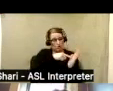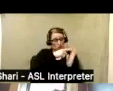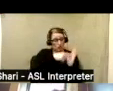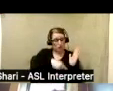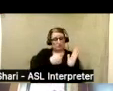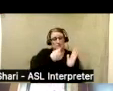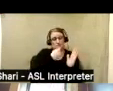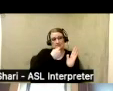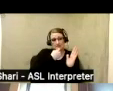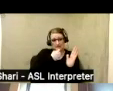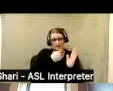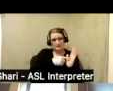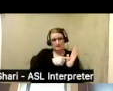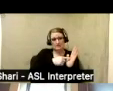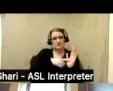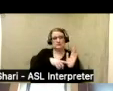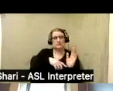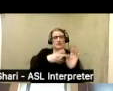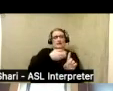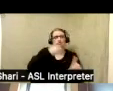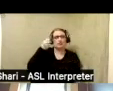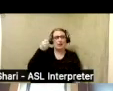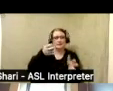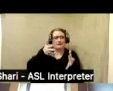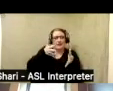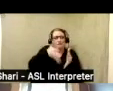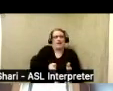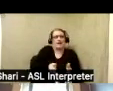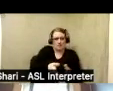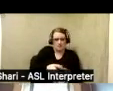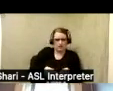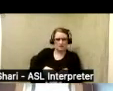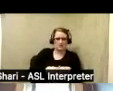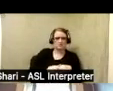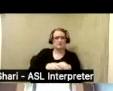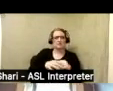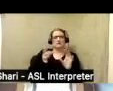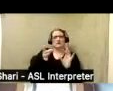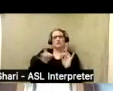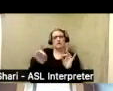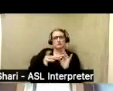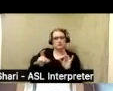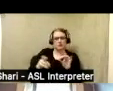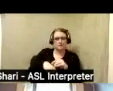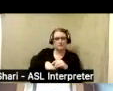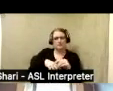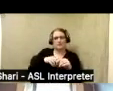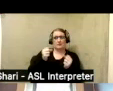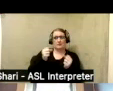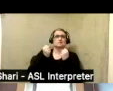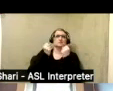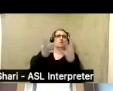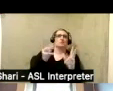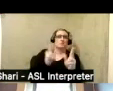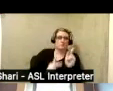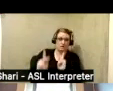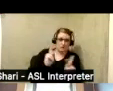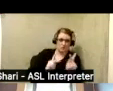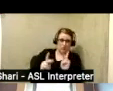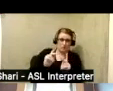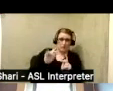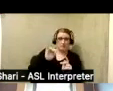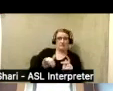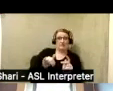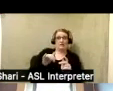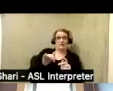as extractive abandonment, or the way that capital reinscribes the surplus population that had initially escaped